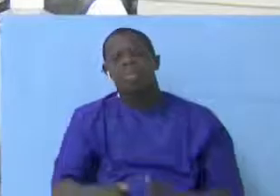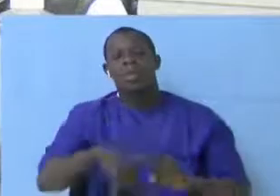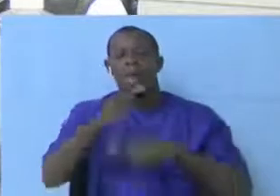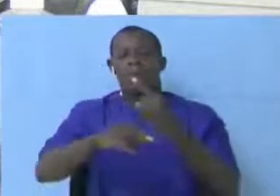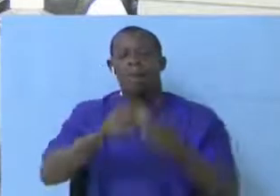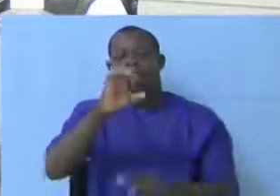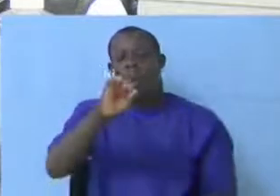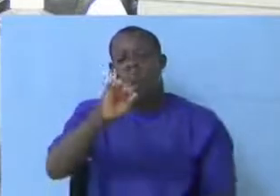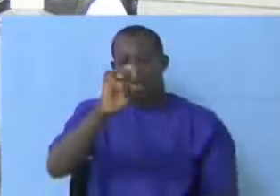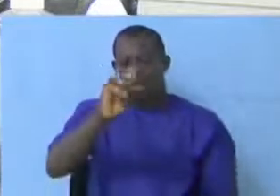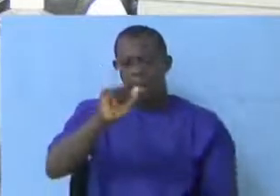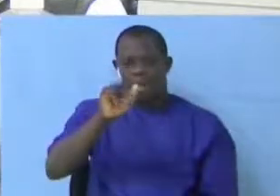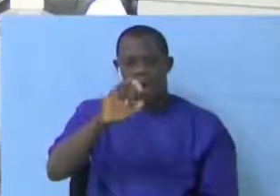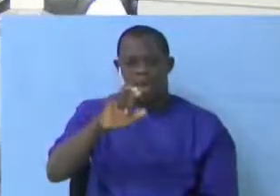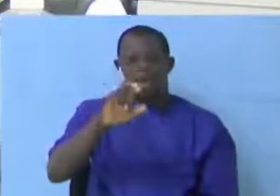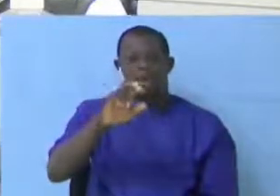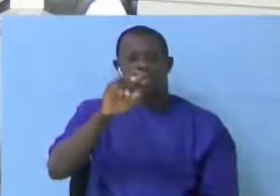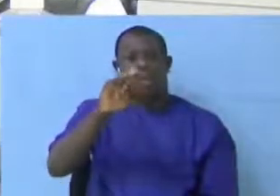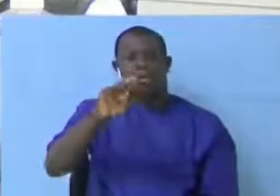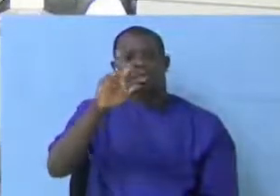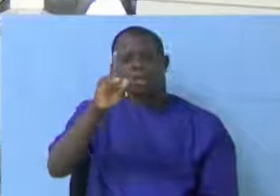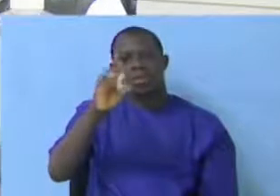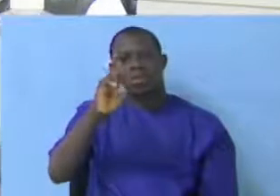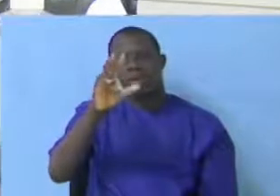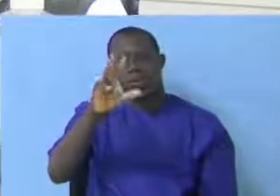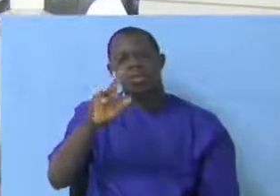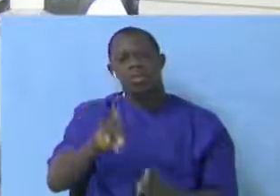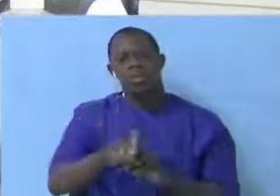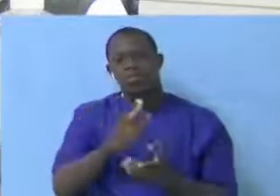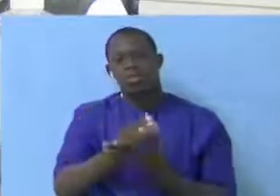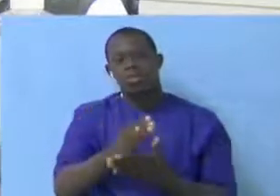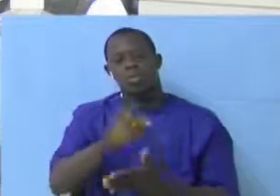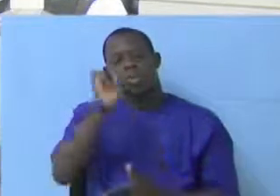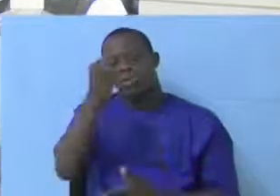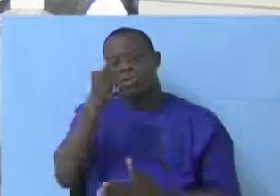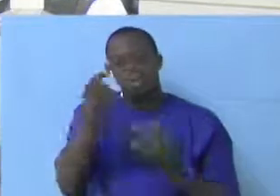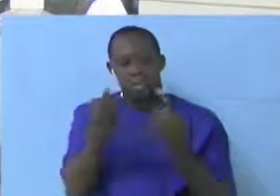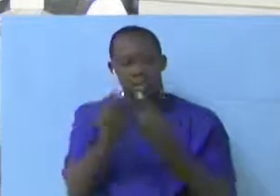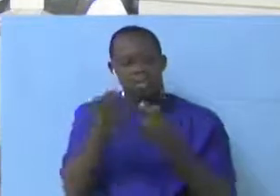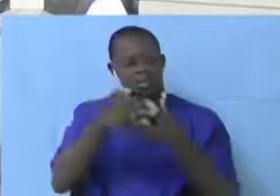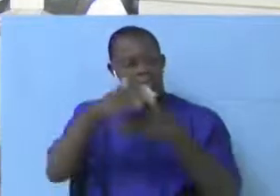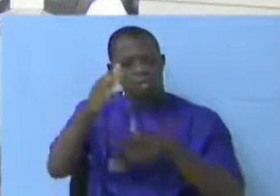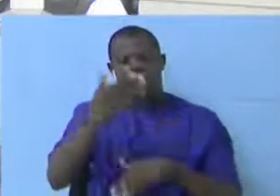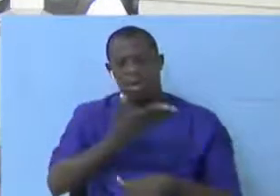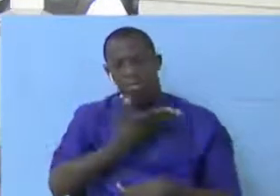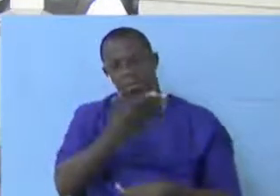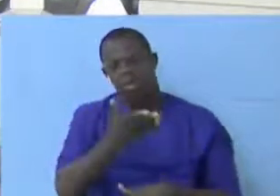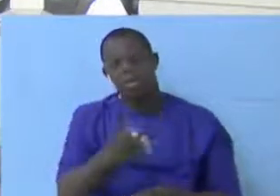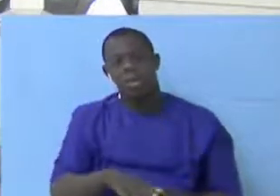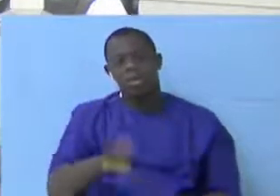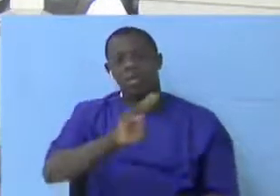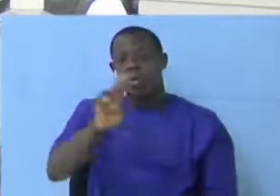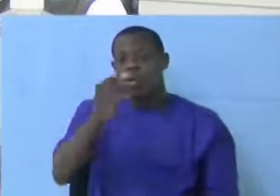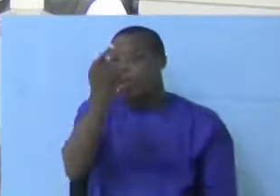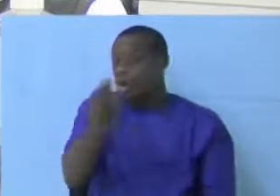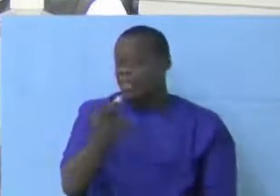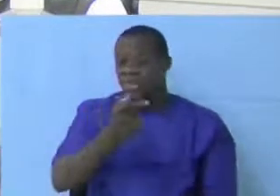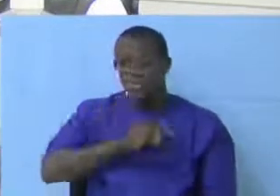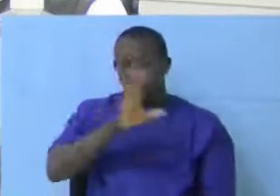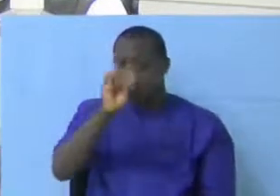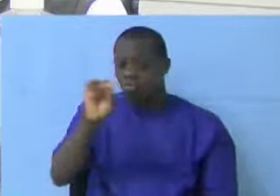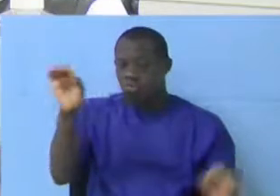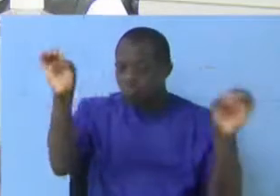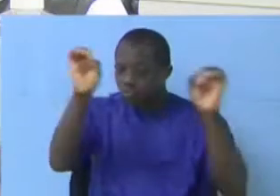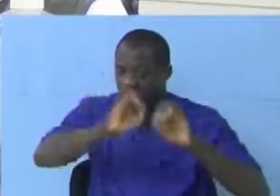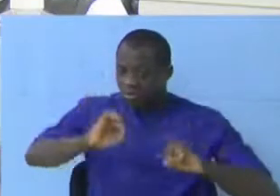very pathetic. Omar Ndao wakata nyanyi wo ni tolo wata. Because not only didn't do anything,